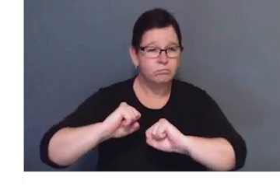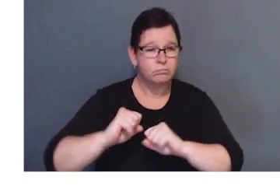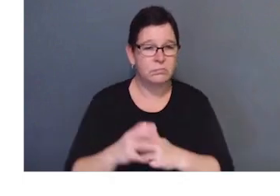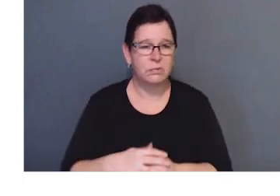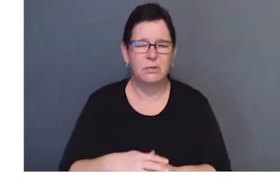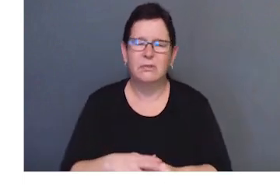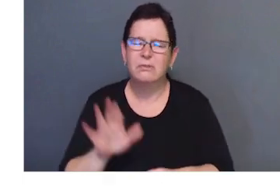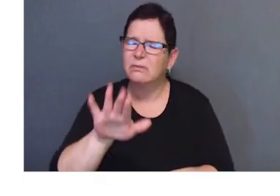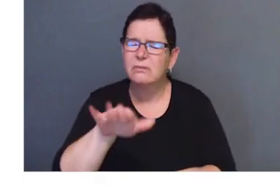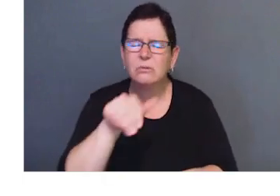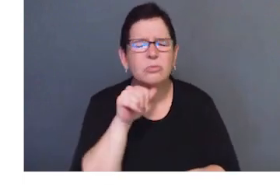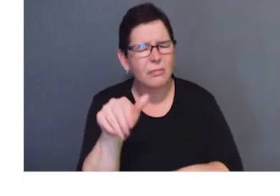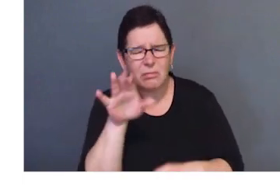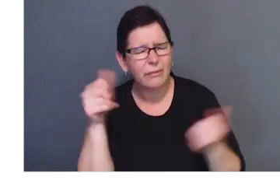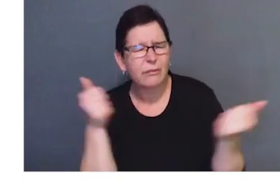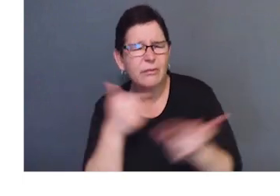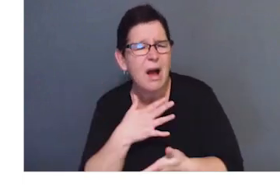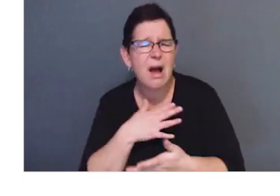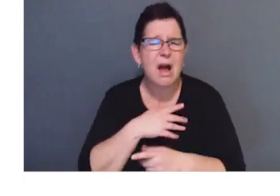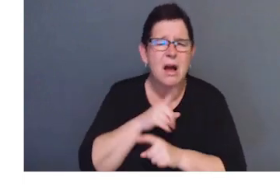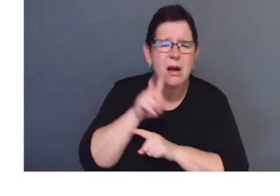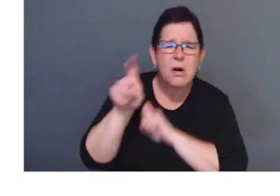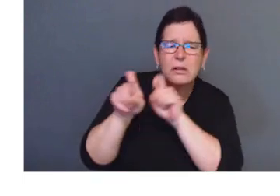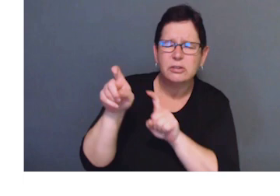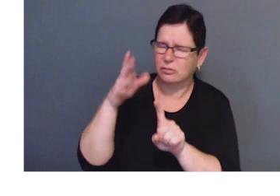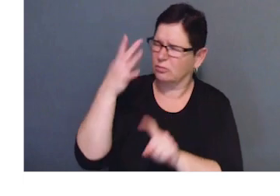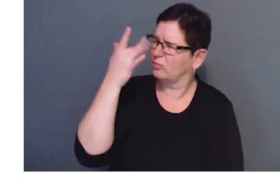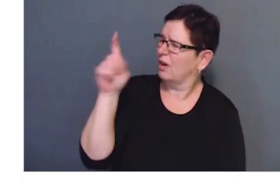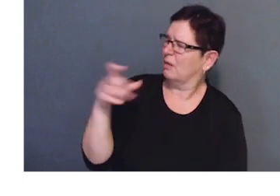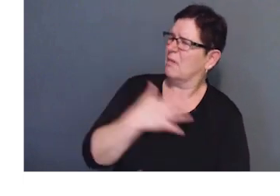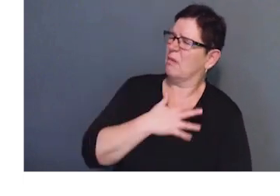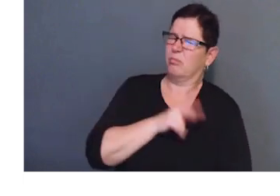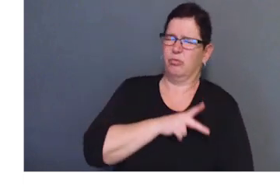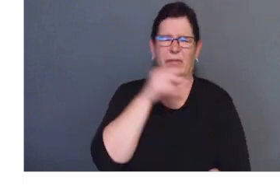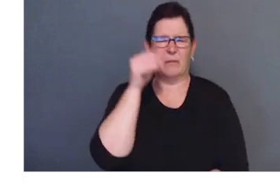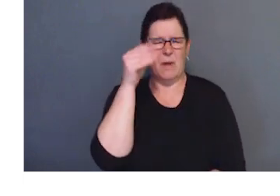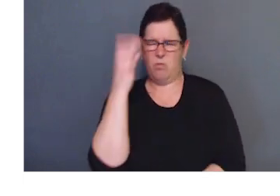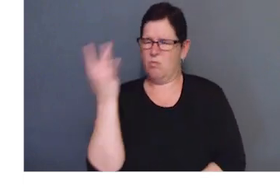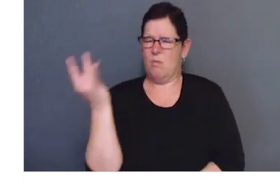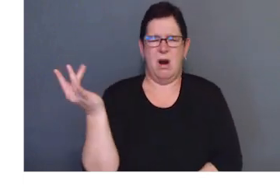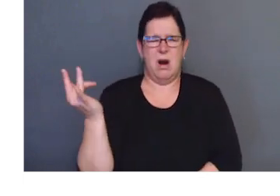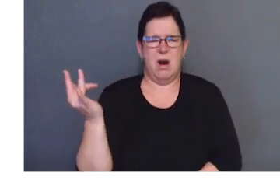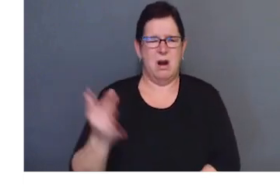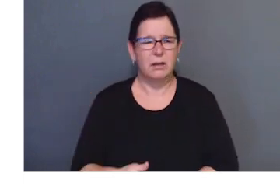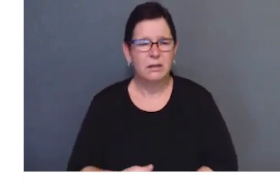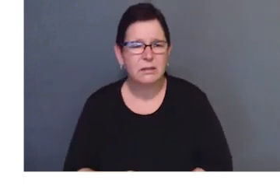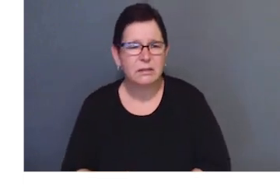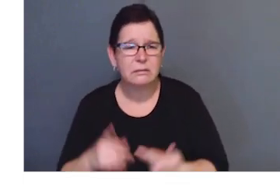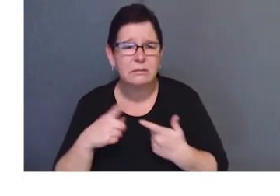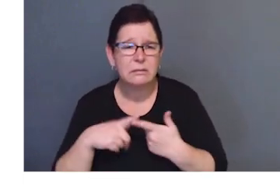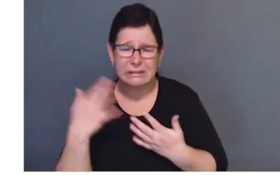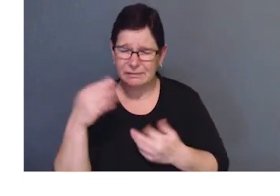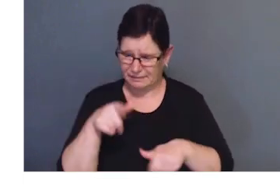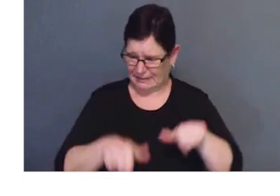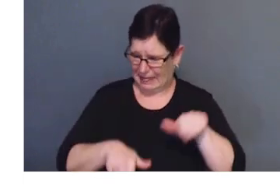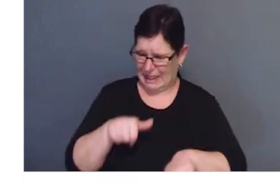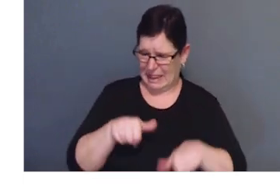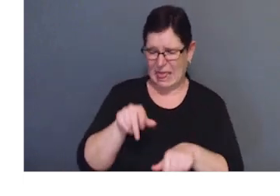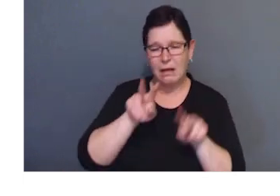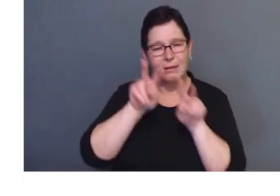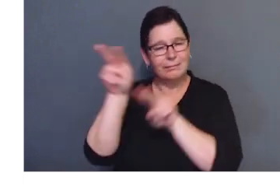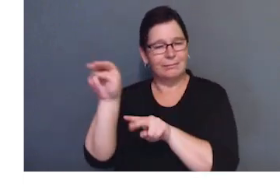owing. You can also call the CRA to check on communications and go